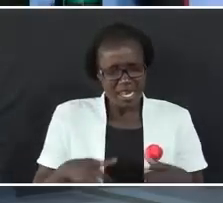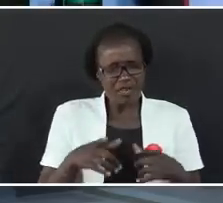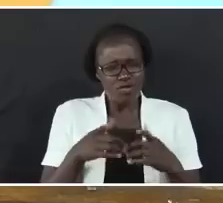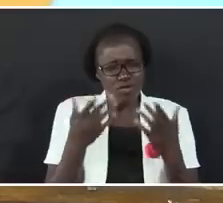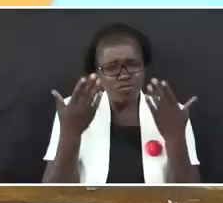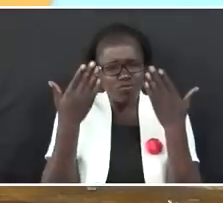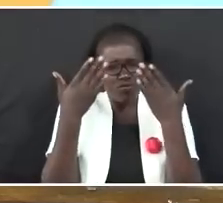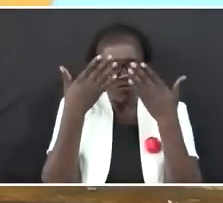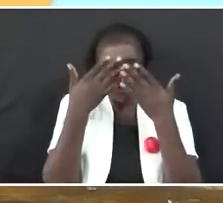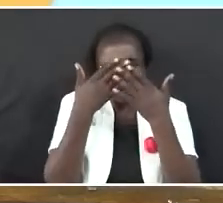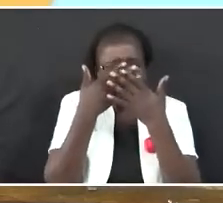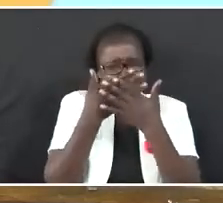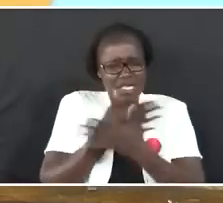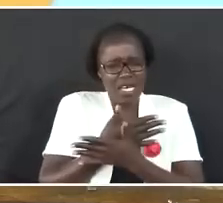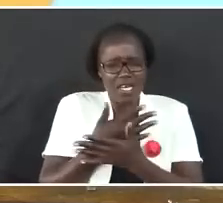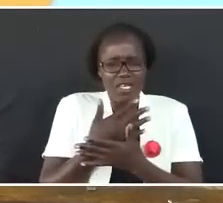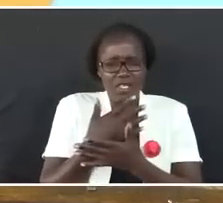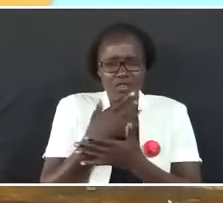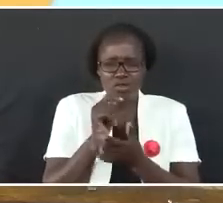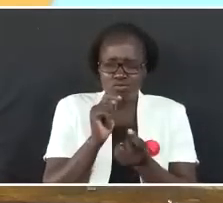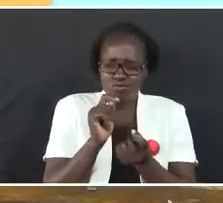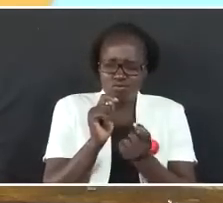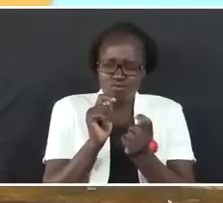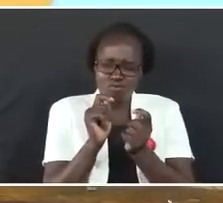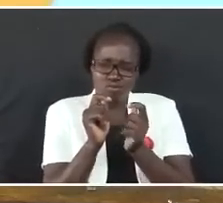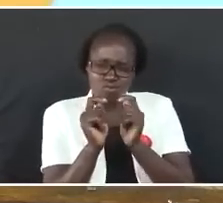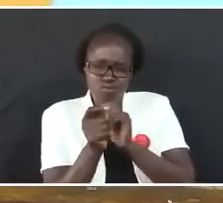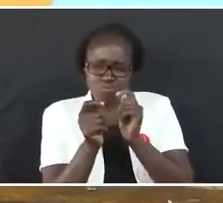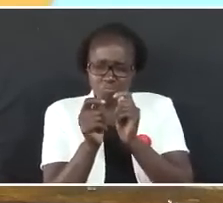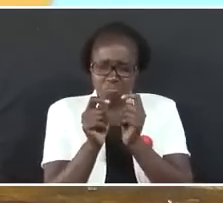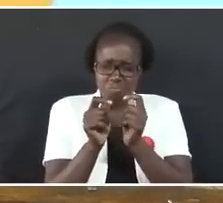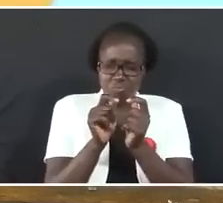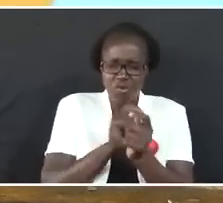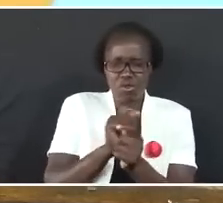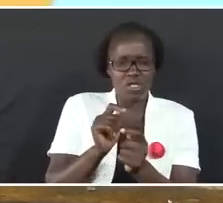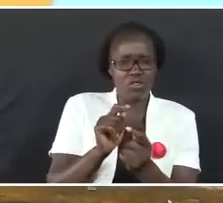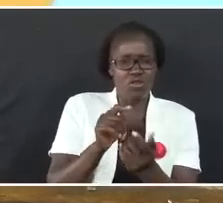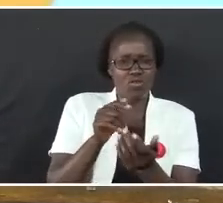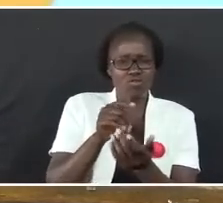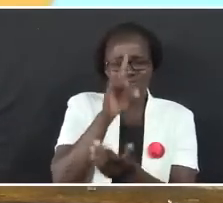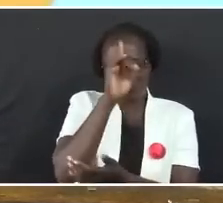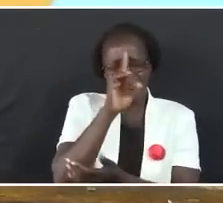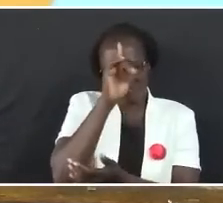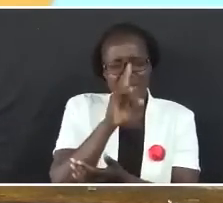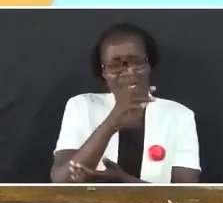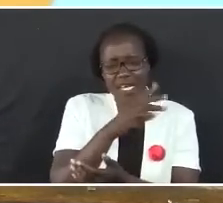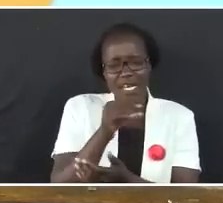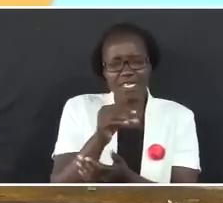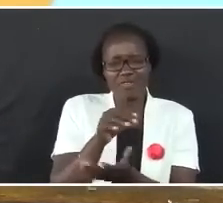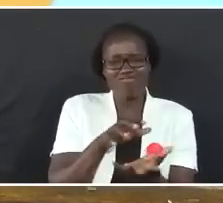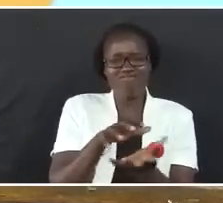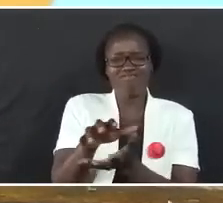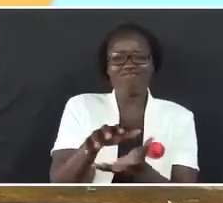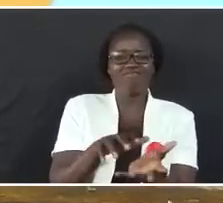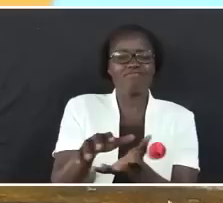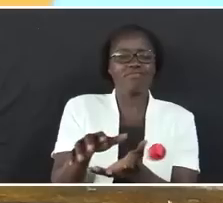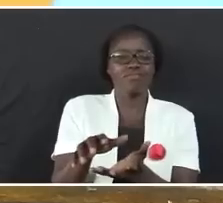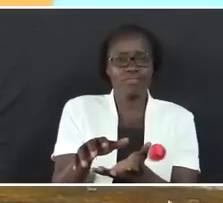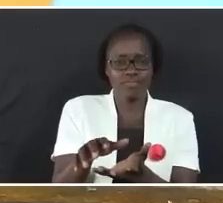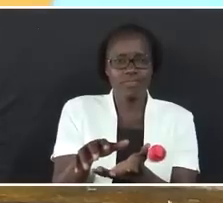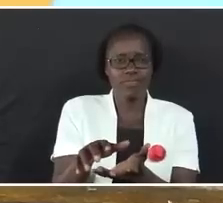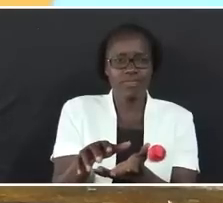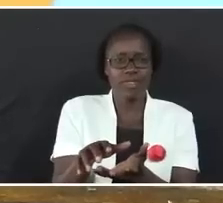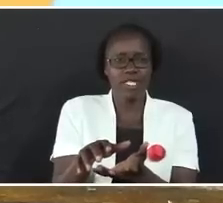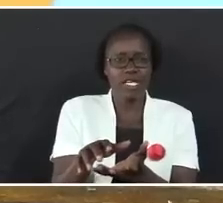dark, so twisted, so complicated, and so messy.